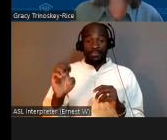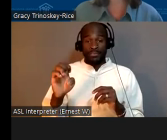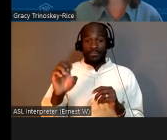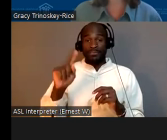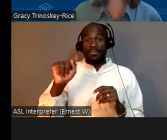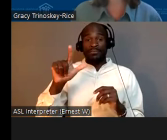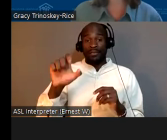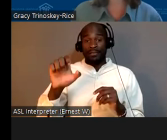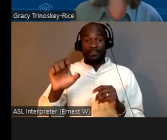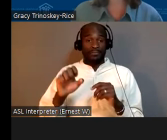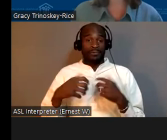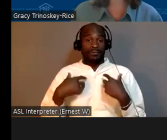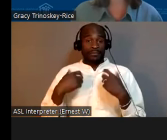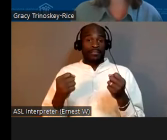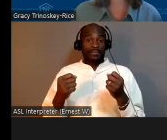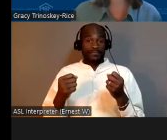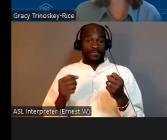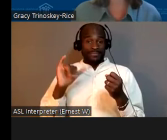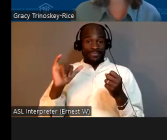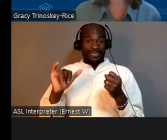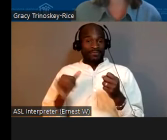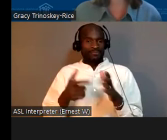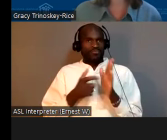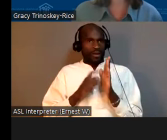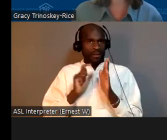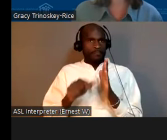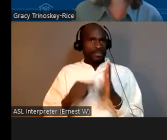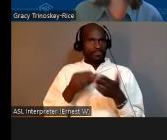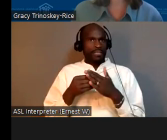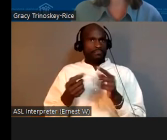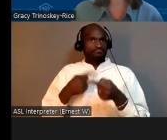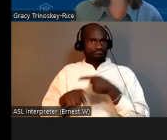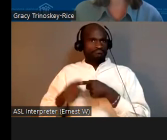the mandated telehealth reimbursement for Medicare and Medicaid